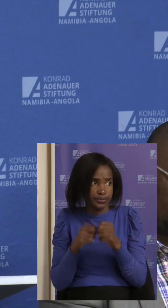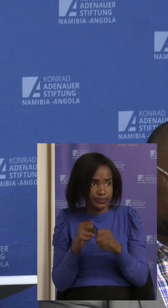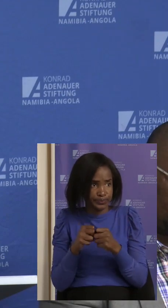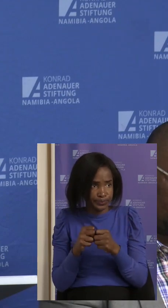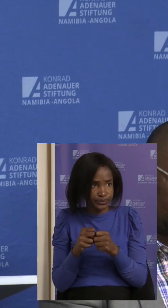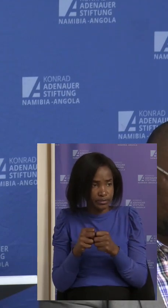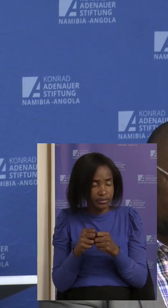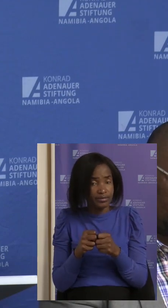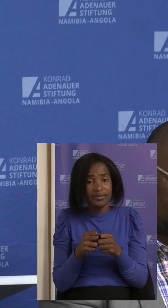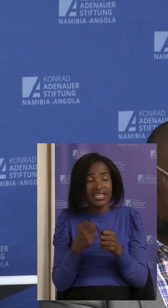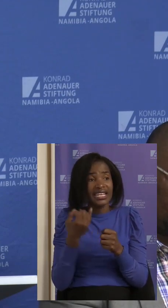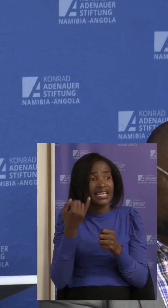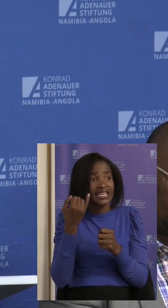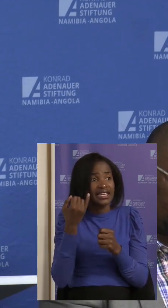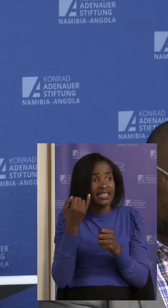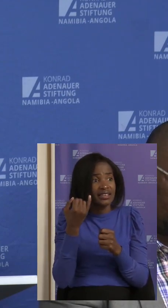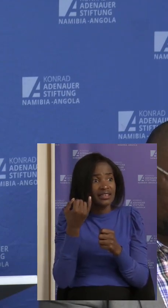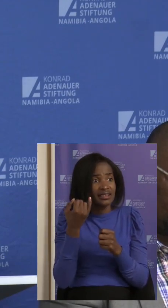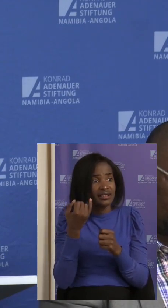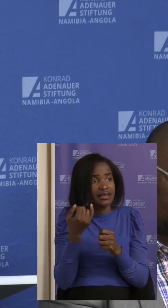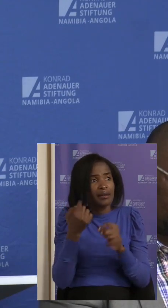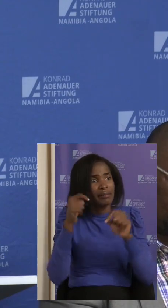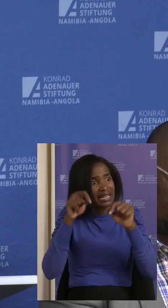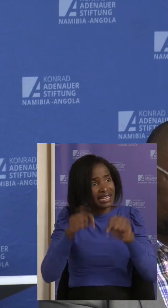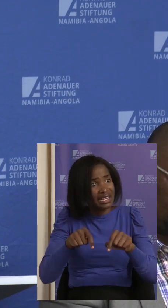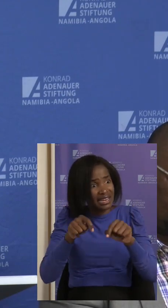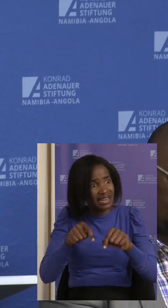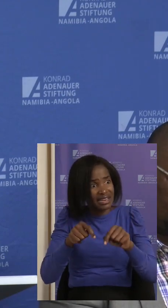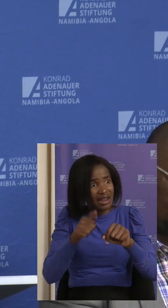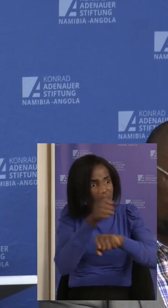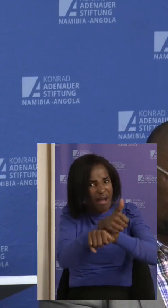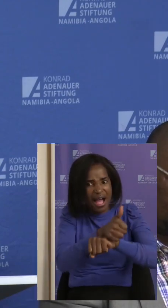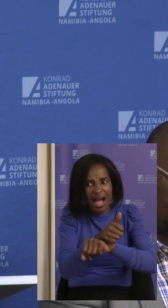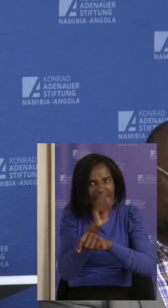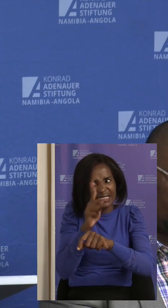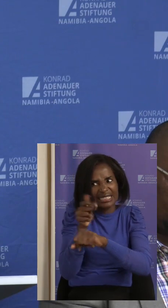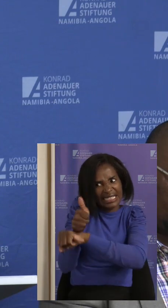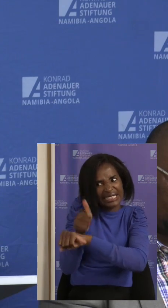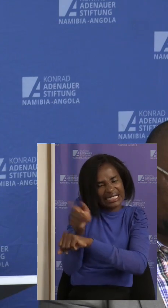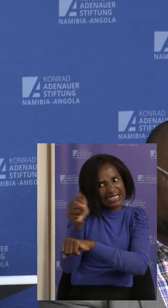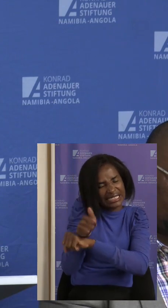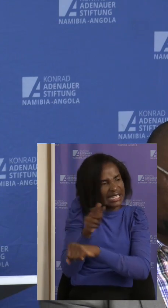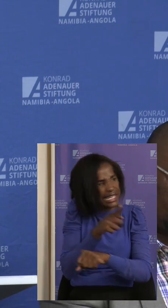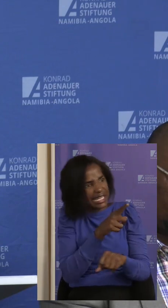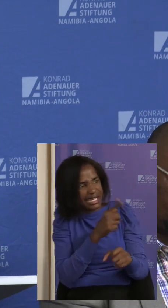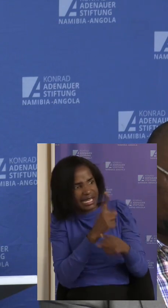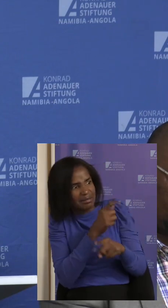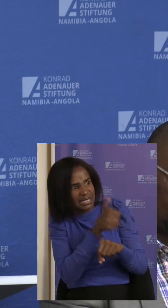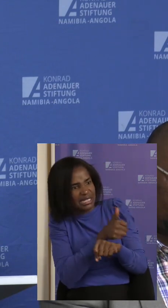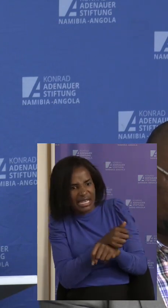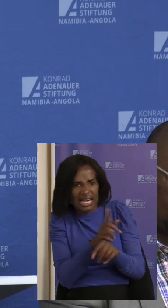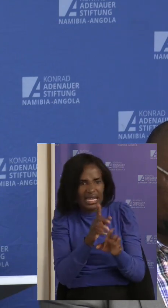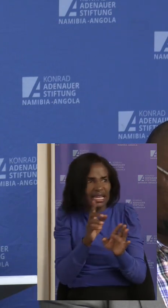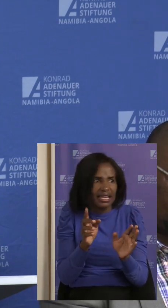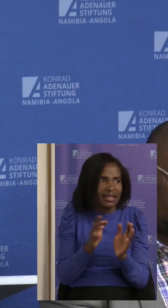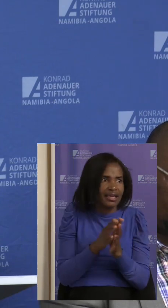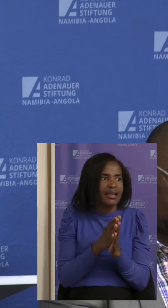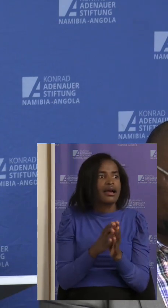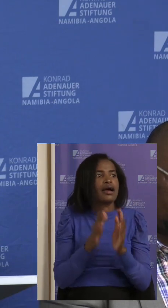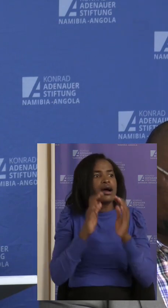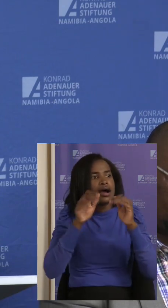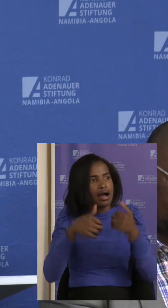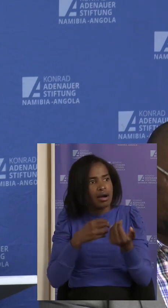forward. But if we move into a direction where we are shifting the blame, pointing fingers, how are we going to address what is